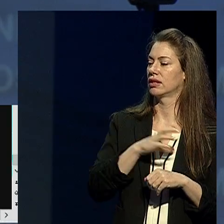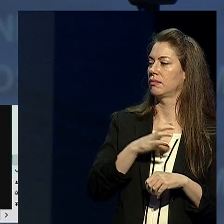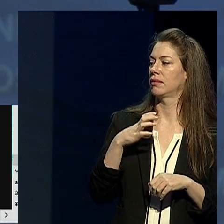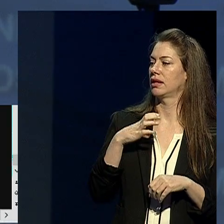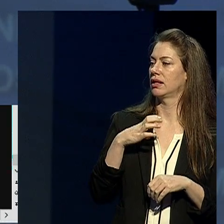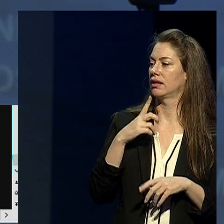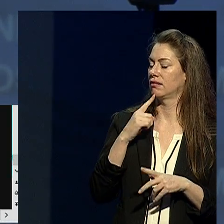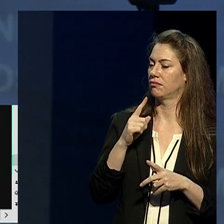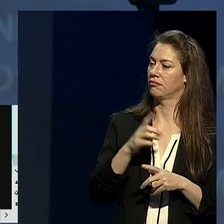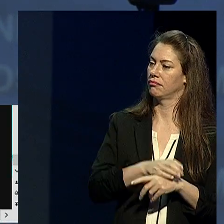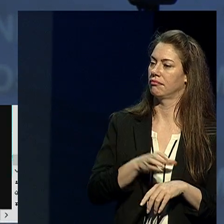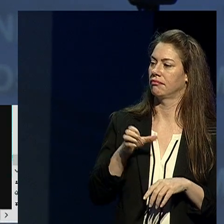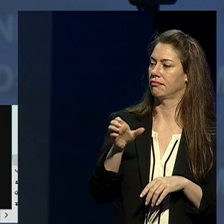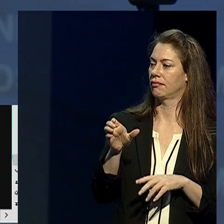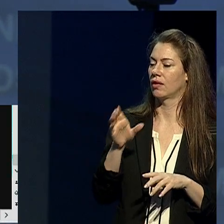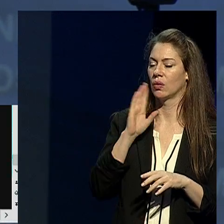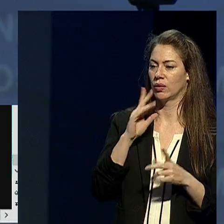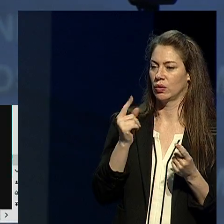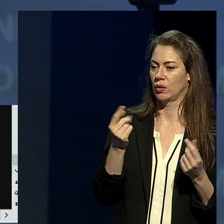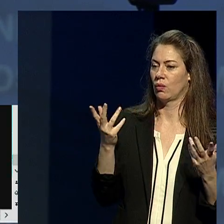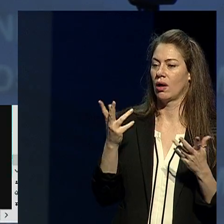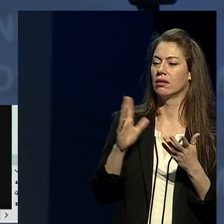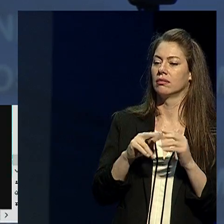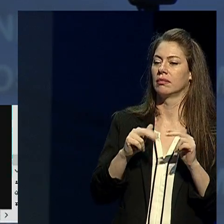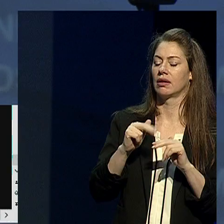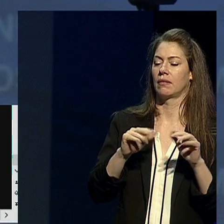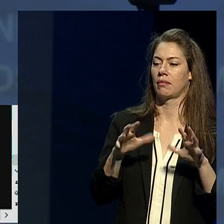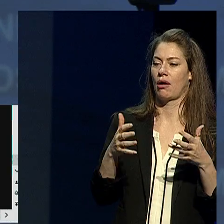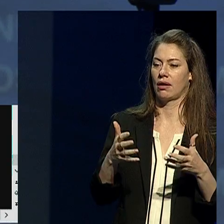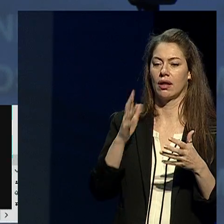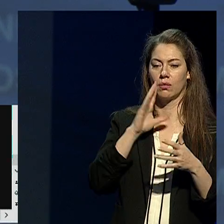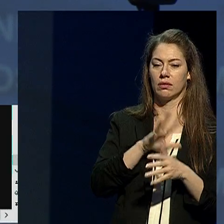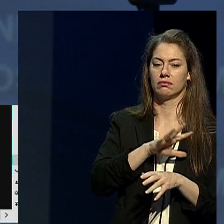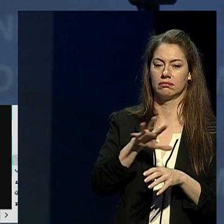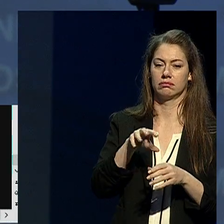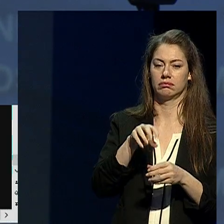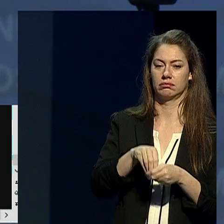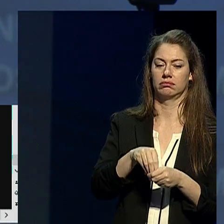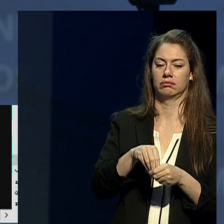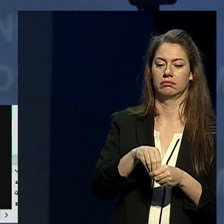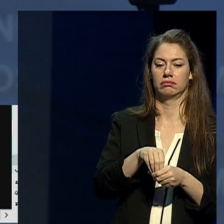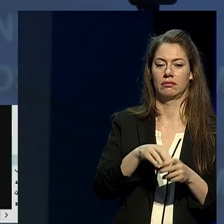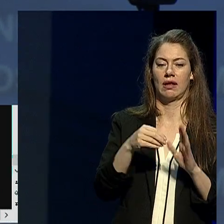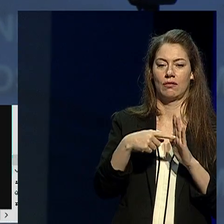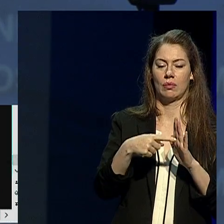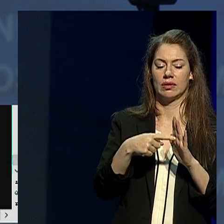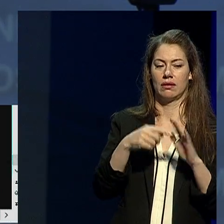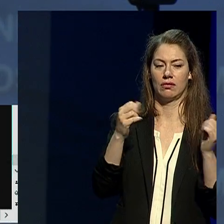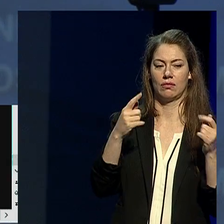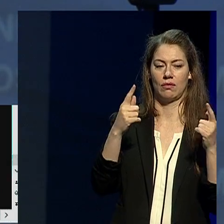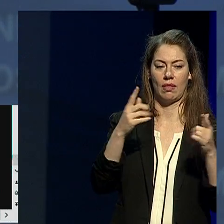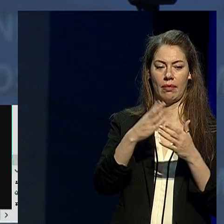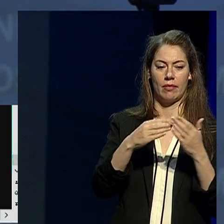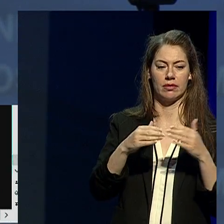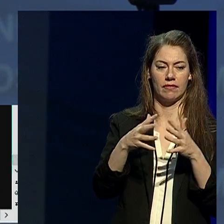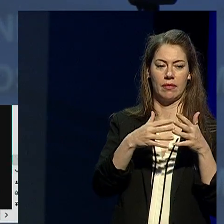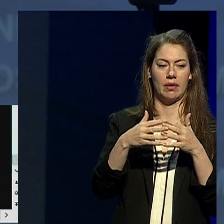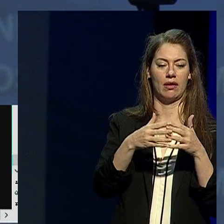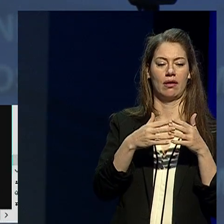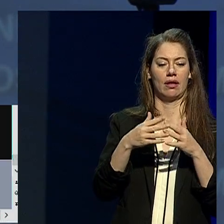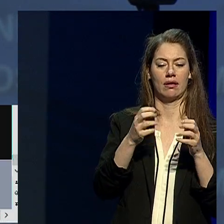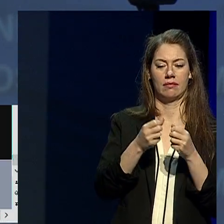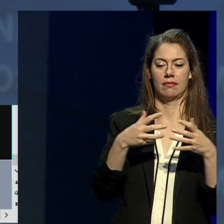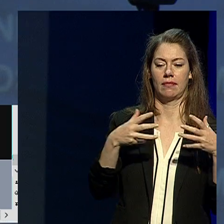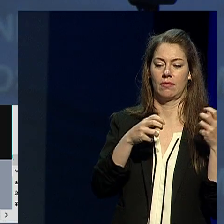is charged with building a party that reaches into and represents every corner of America, expanding